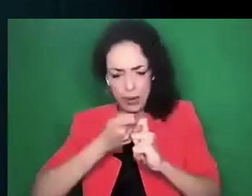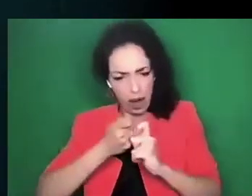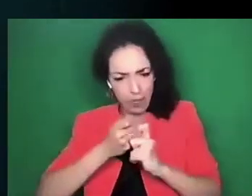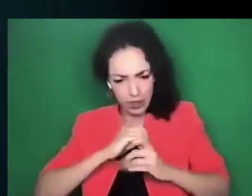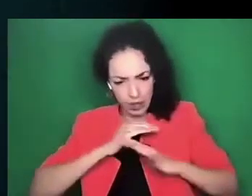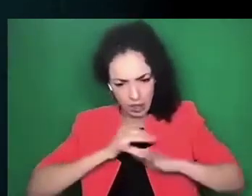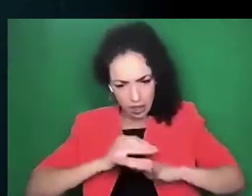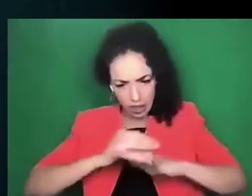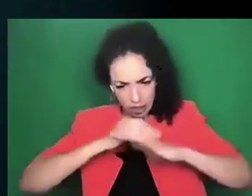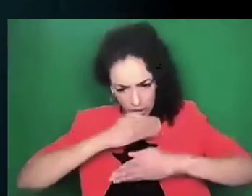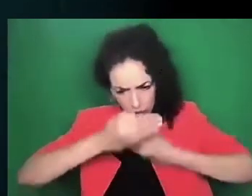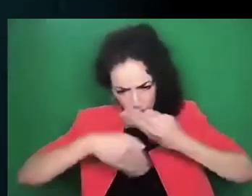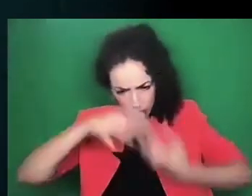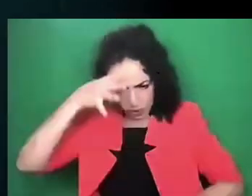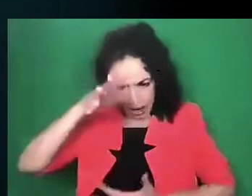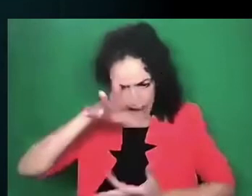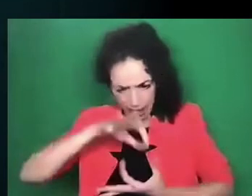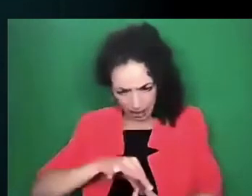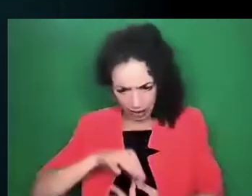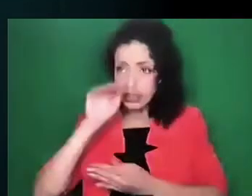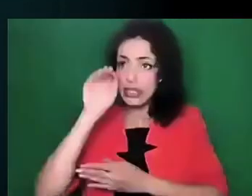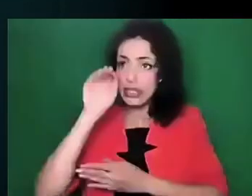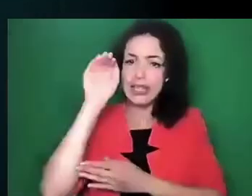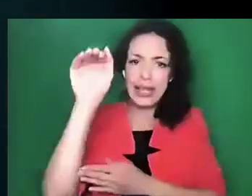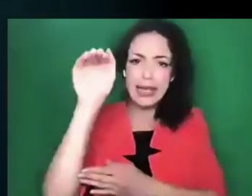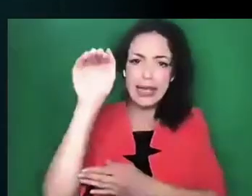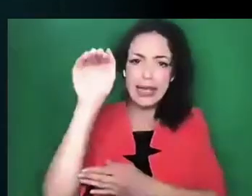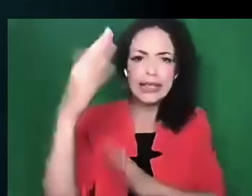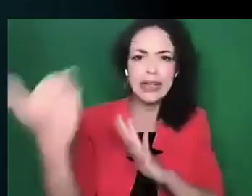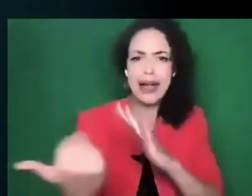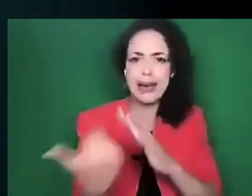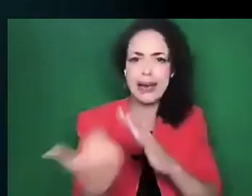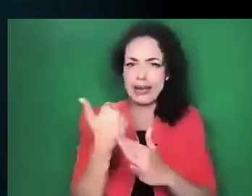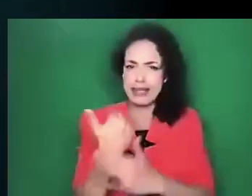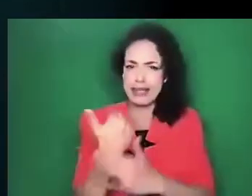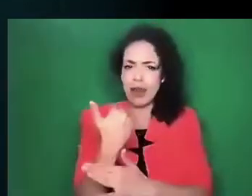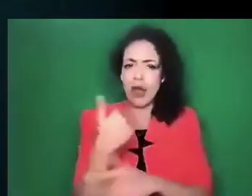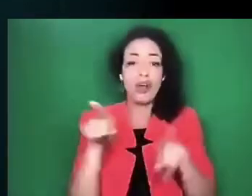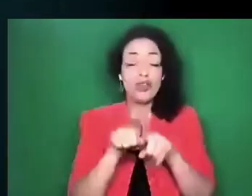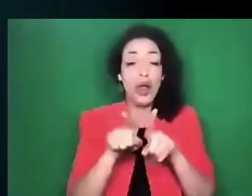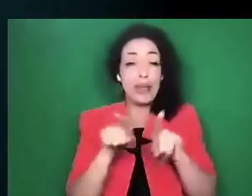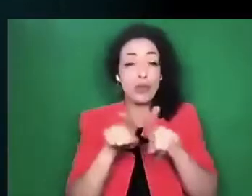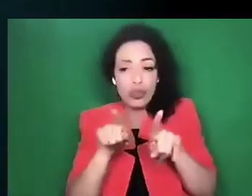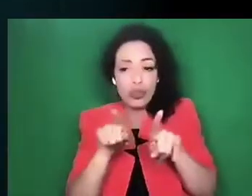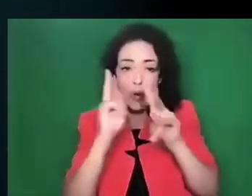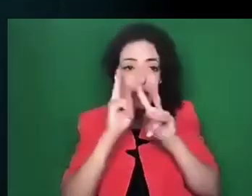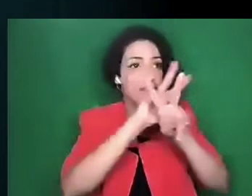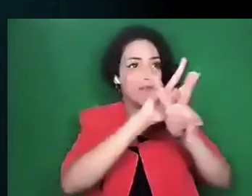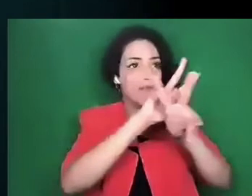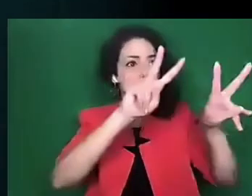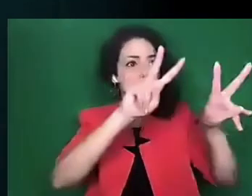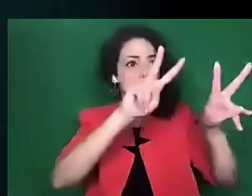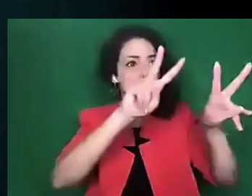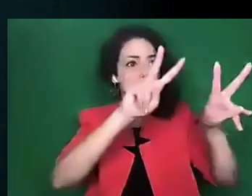one that is outside, as well as the invisible to the unseen. Looking at all these elements gave me